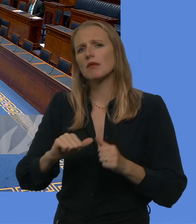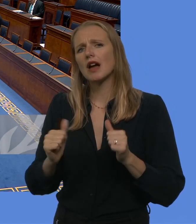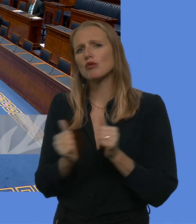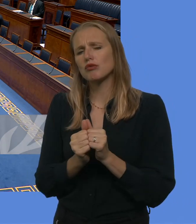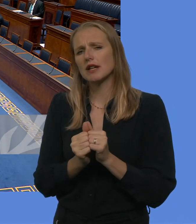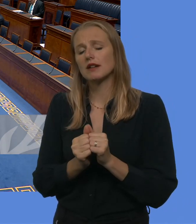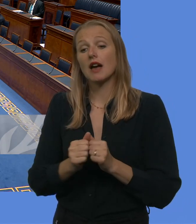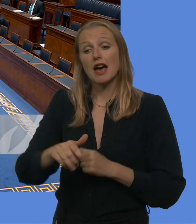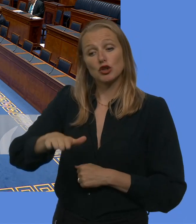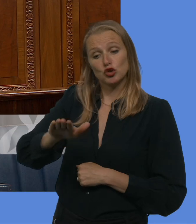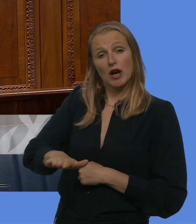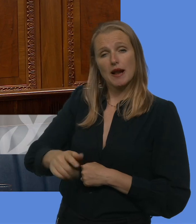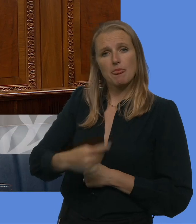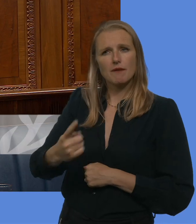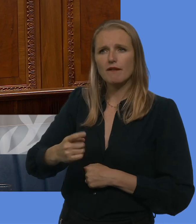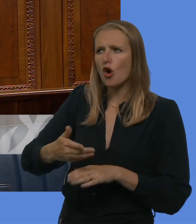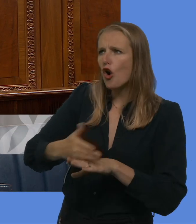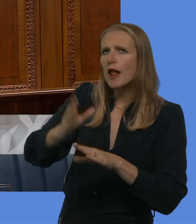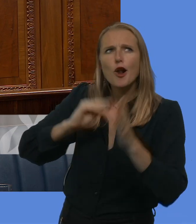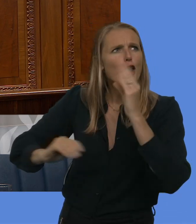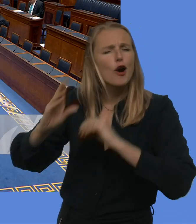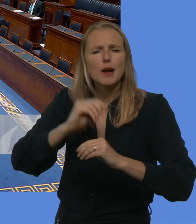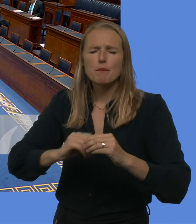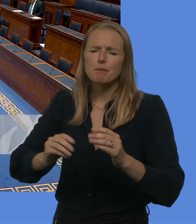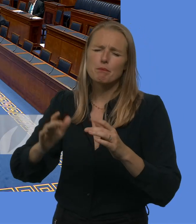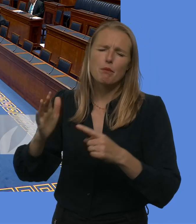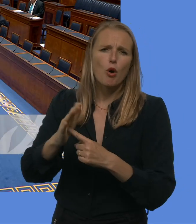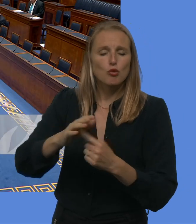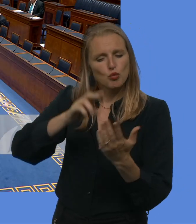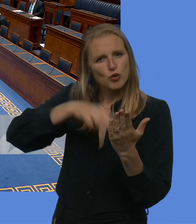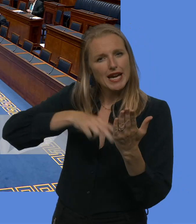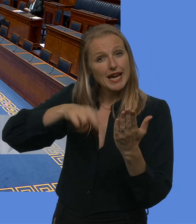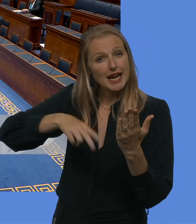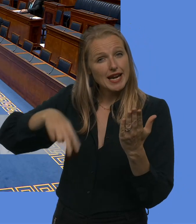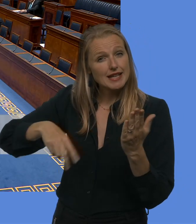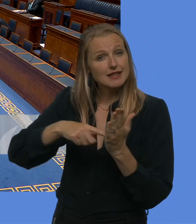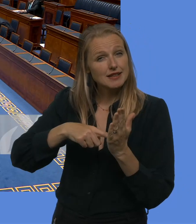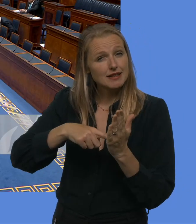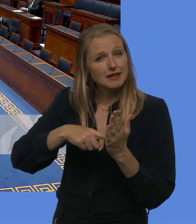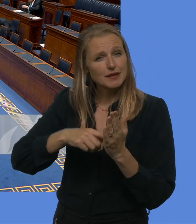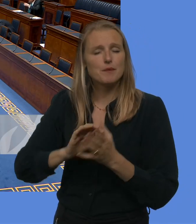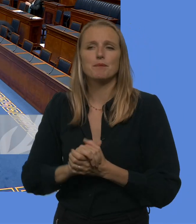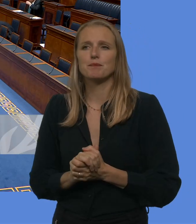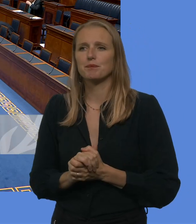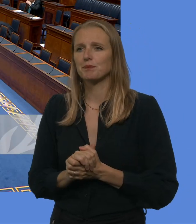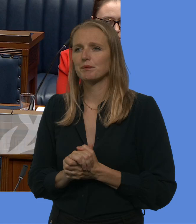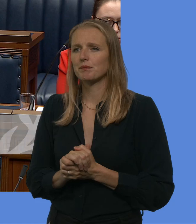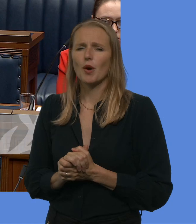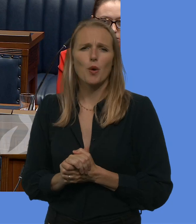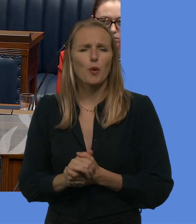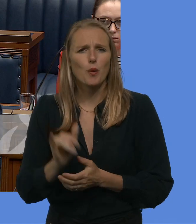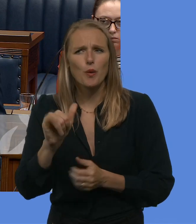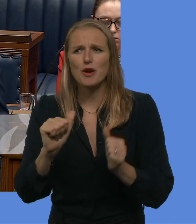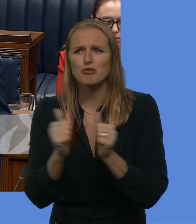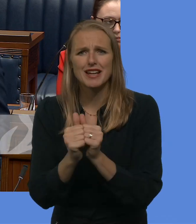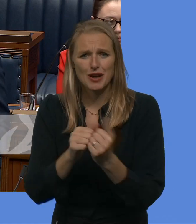key to a child's early learning? Minister. Mr Speaker, yes, I would agree about